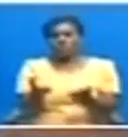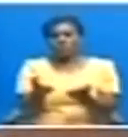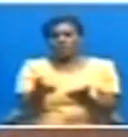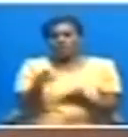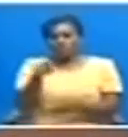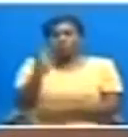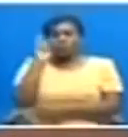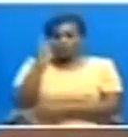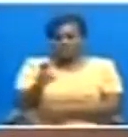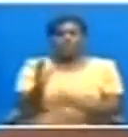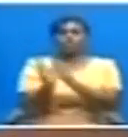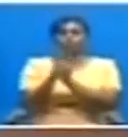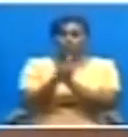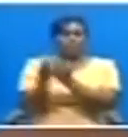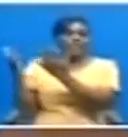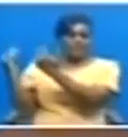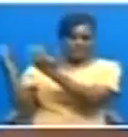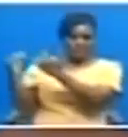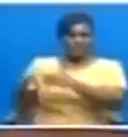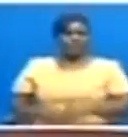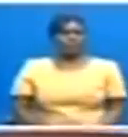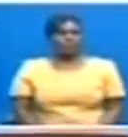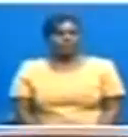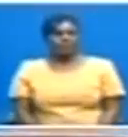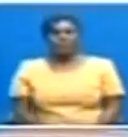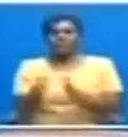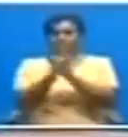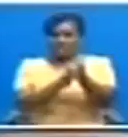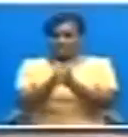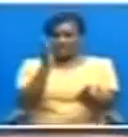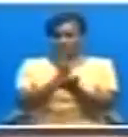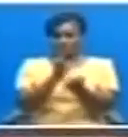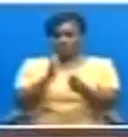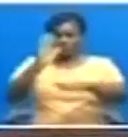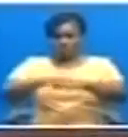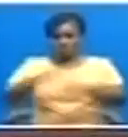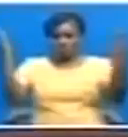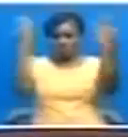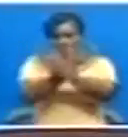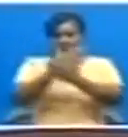Mohammed. You need to take a look at that. It's very interesting. Have a good night.